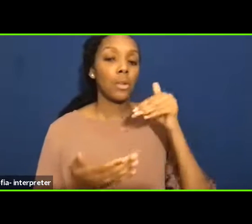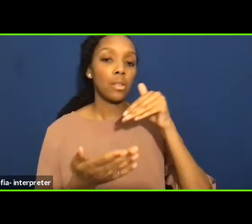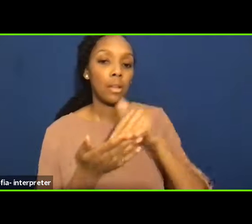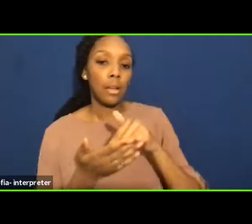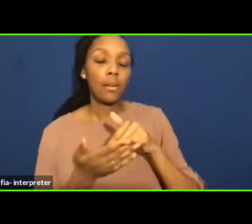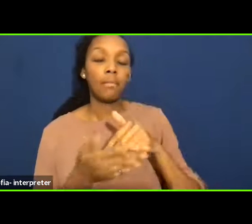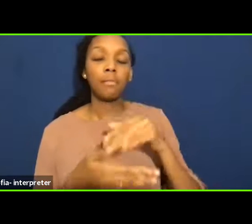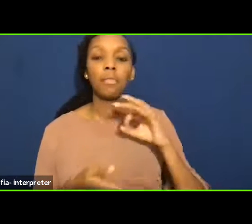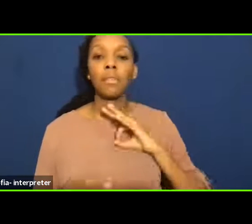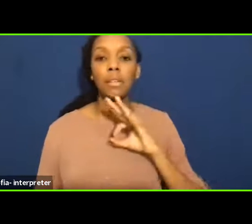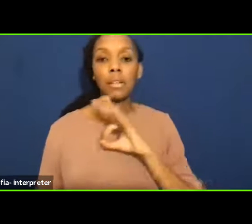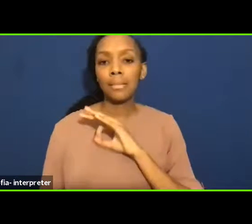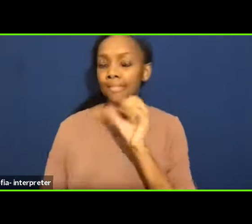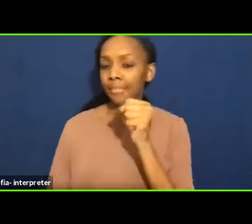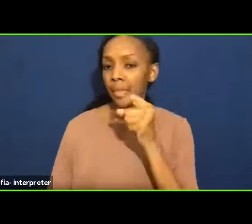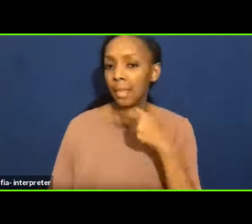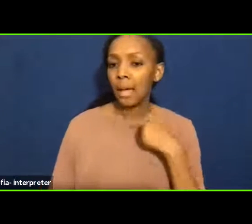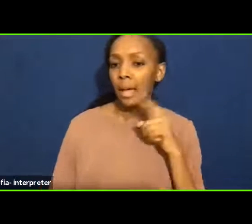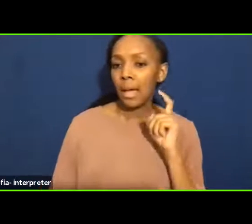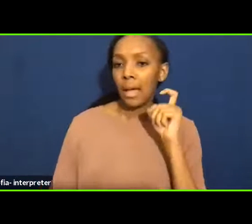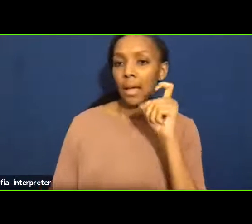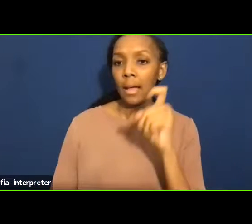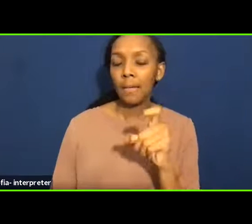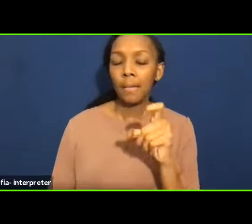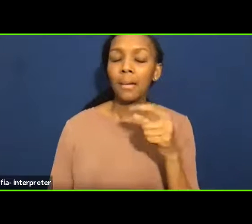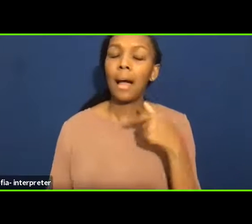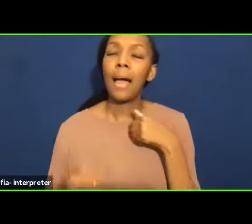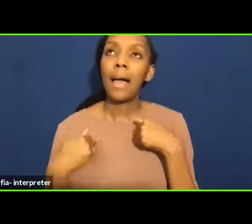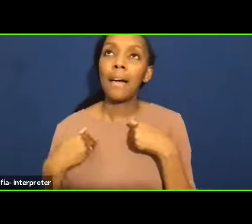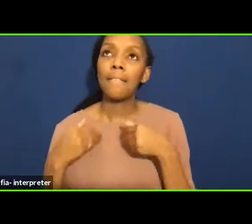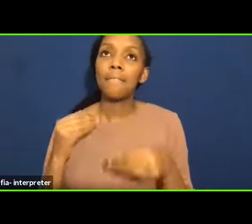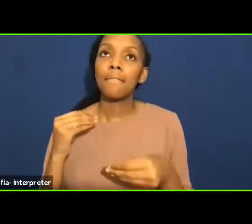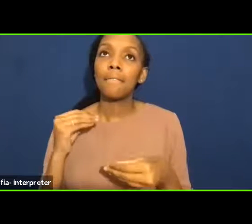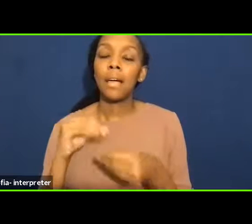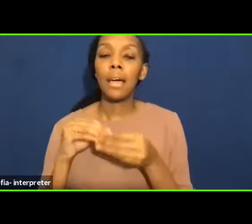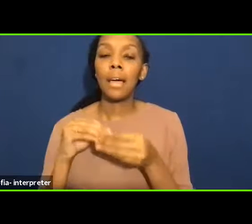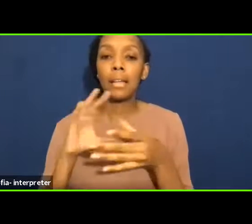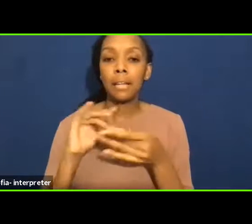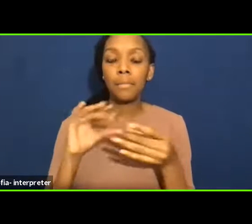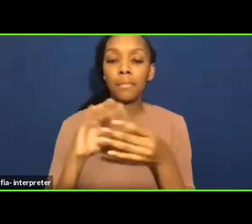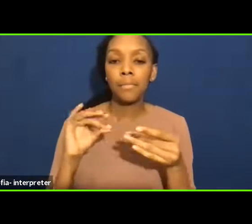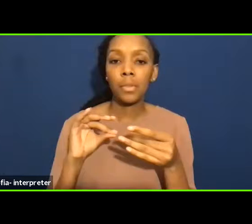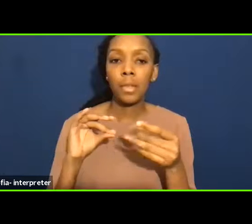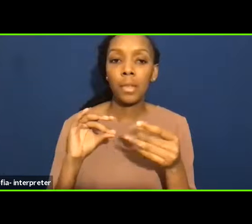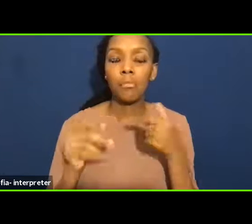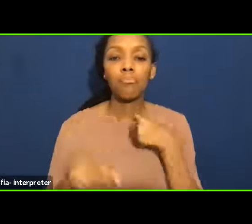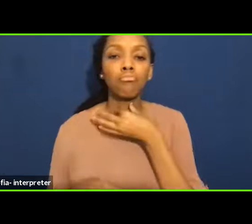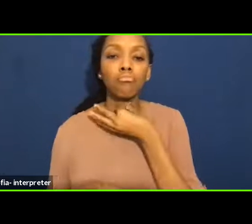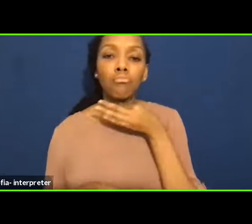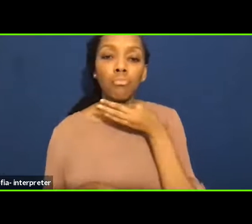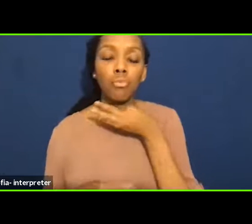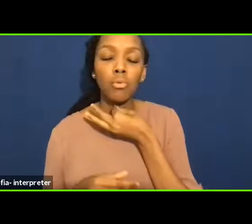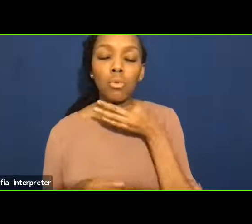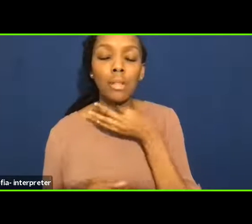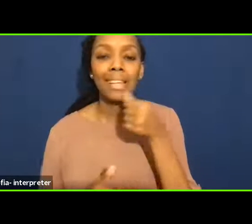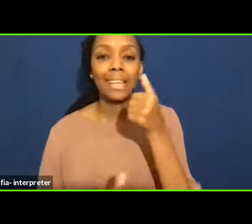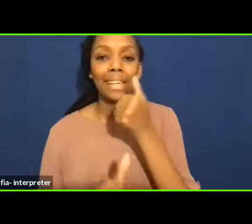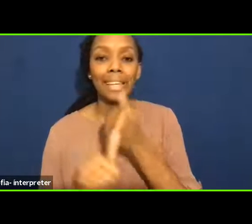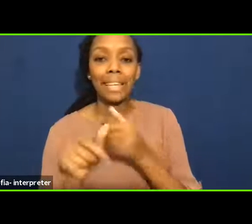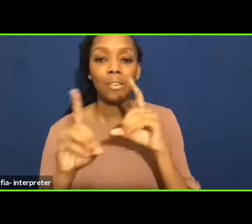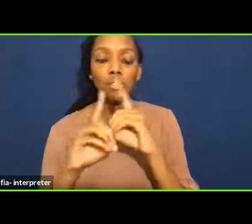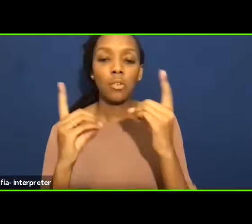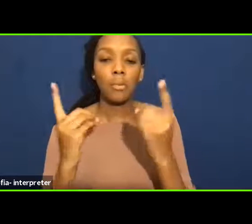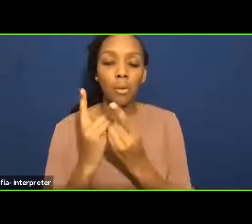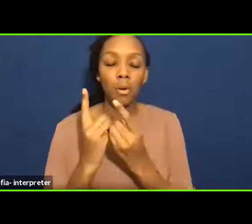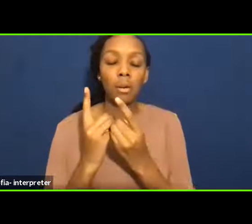Yeah, I was just going to ask, or I guess a comment. It might be like, I wonder if there was a way like within each of these departments or within each of